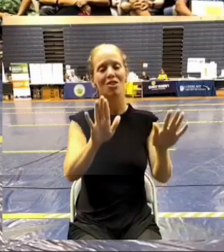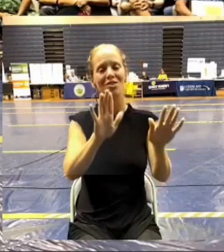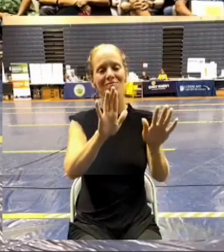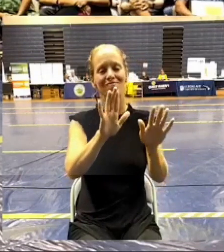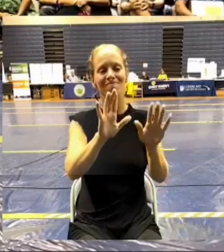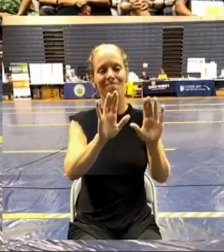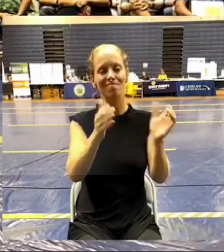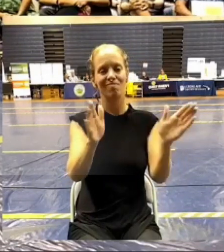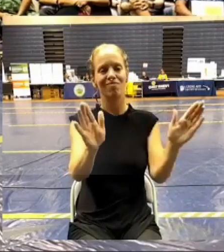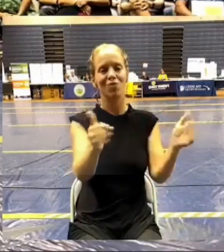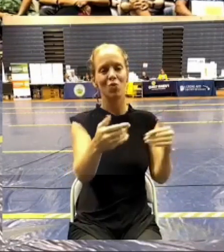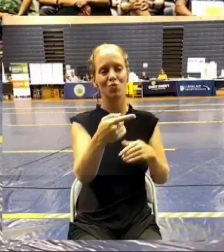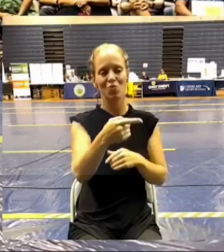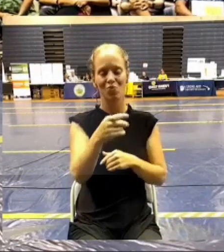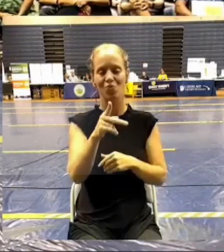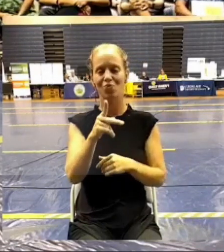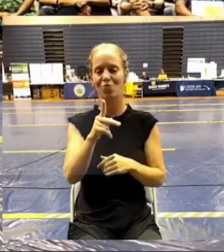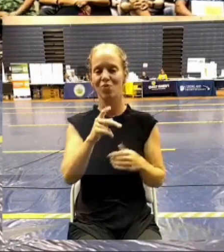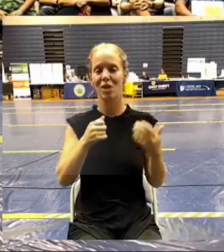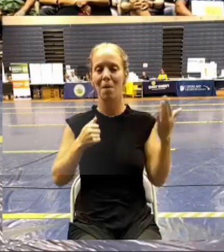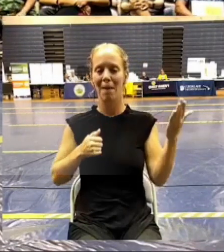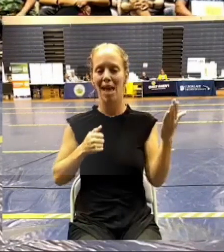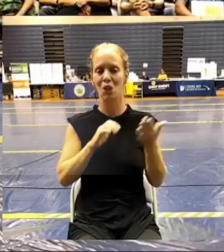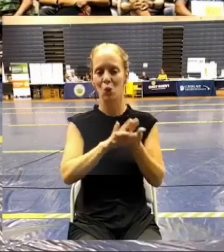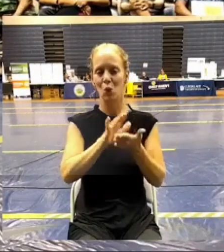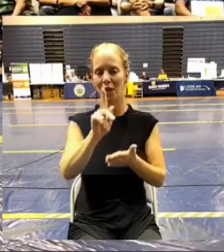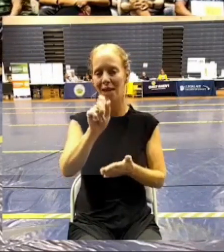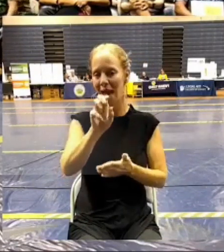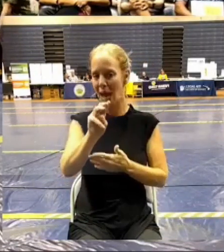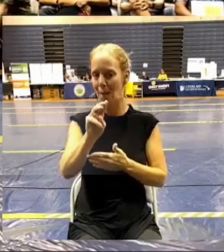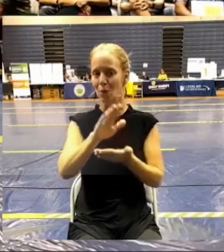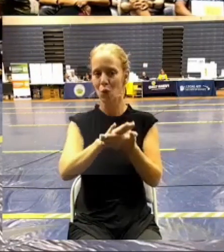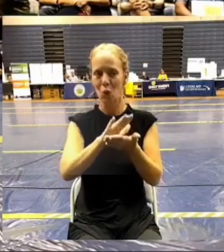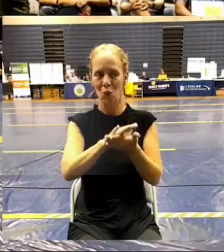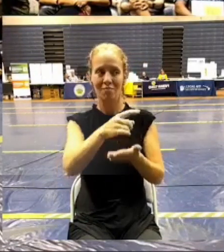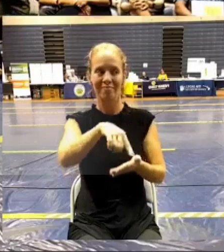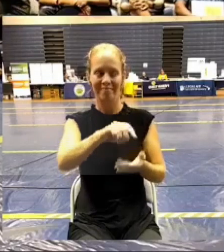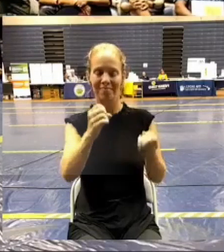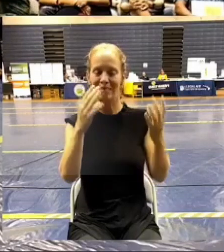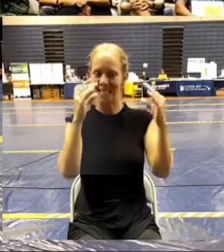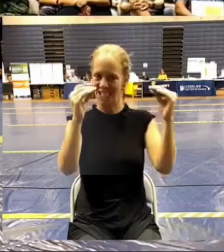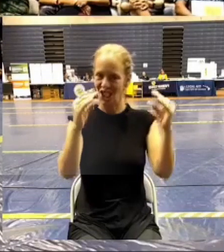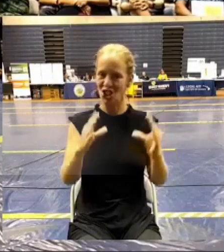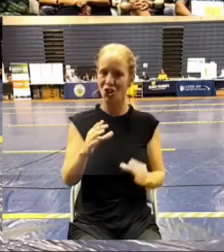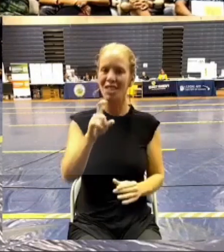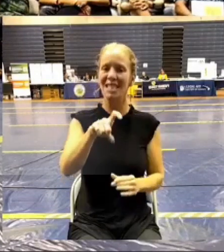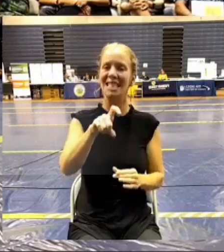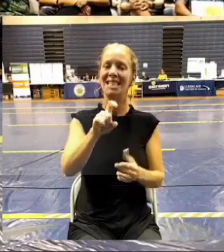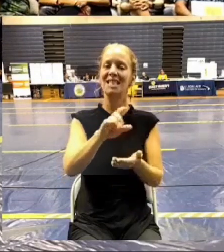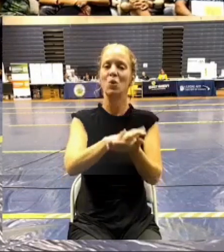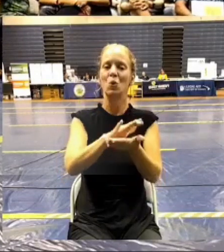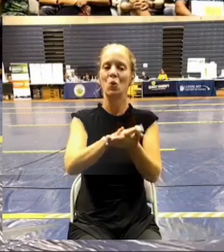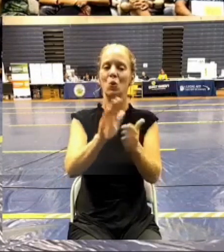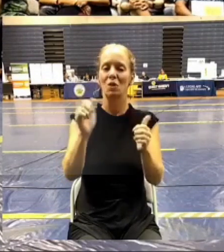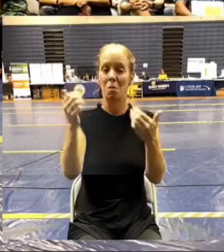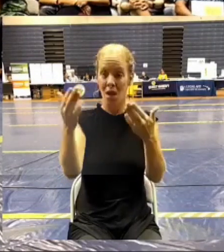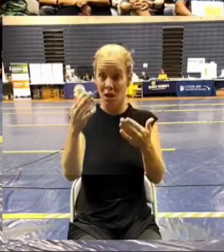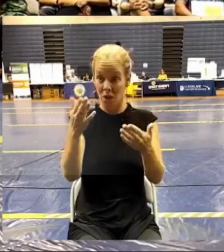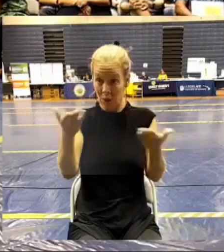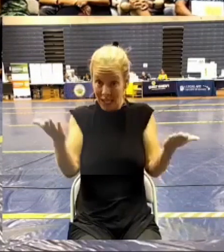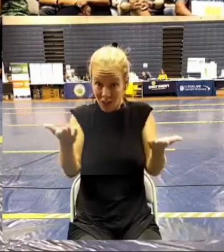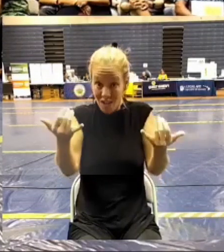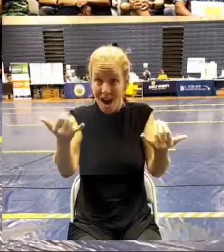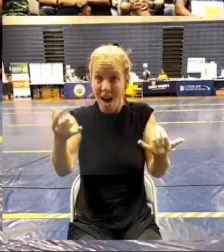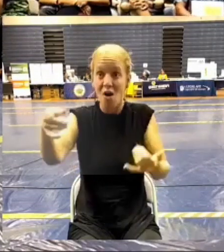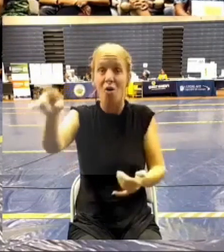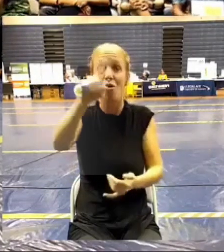Our teachers, they need classroom supplies. So if there's any teacher here right now and you need classroom